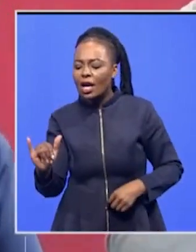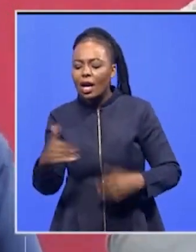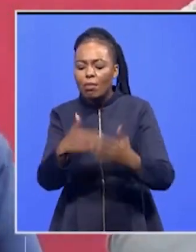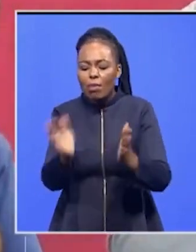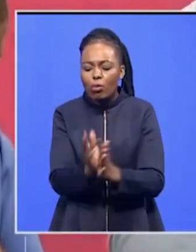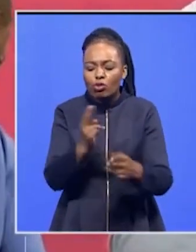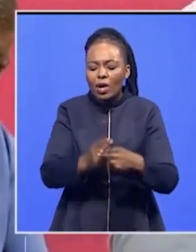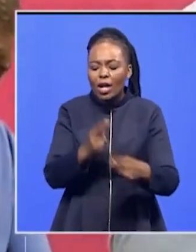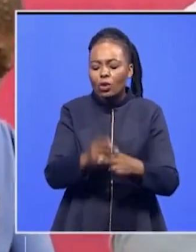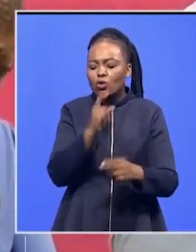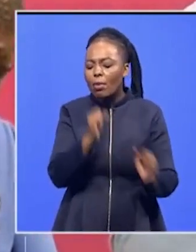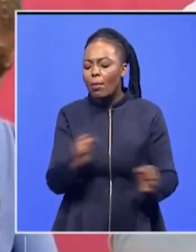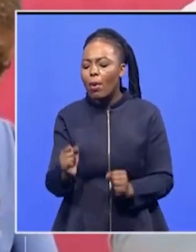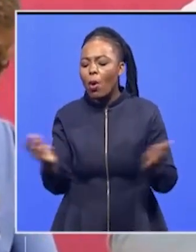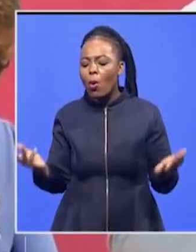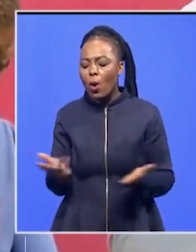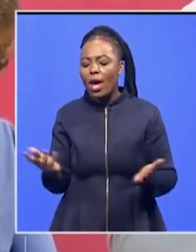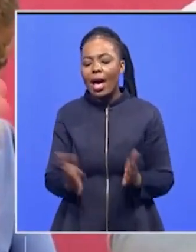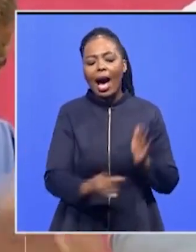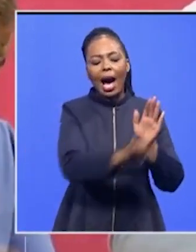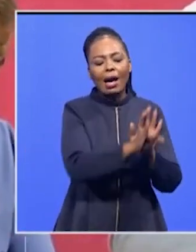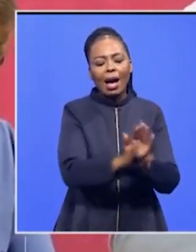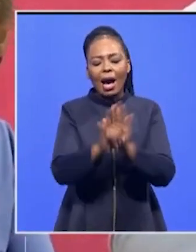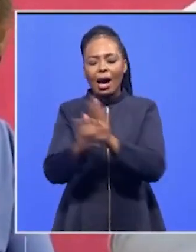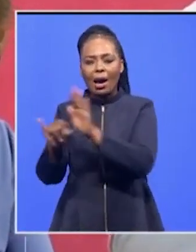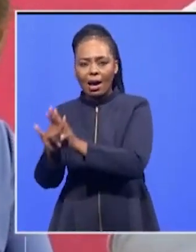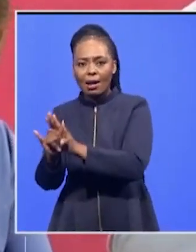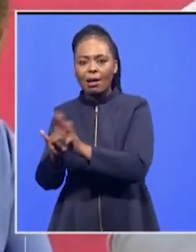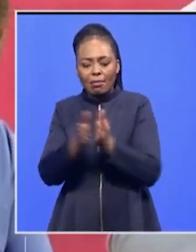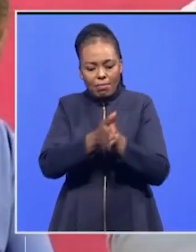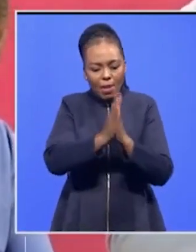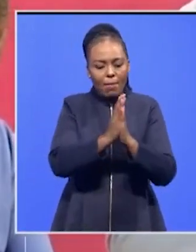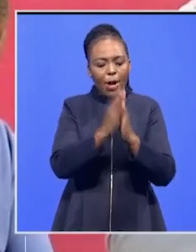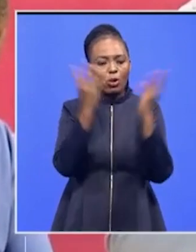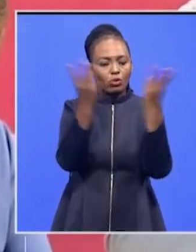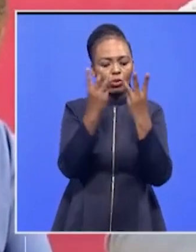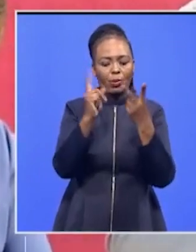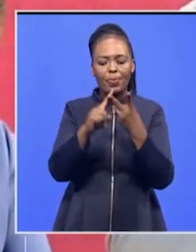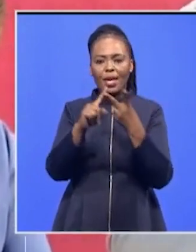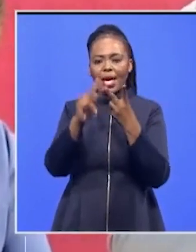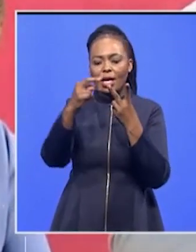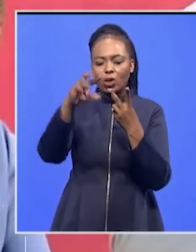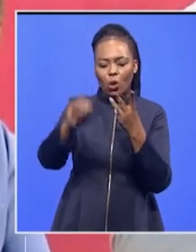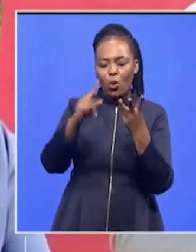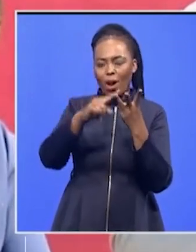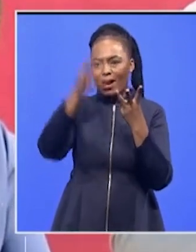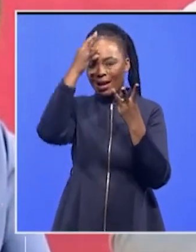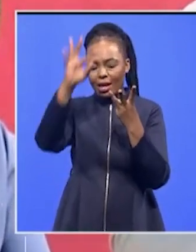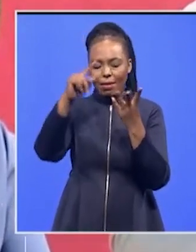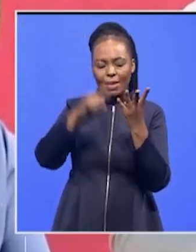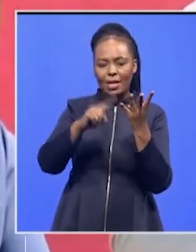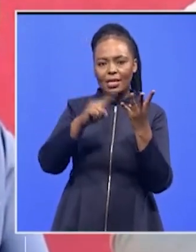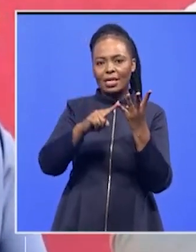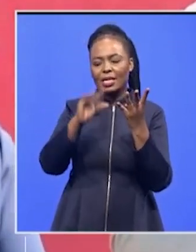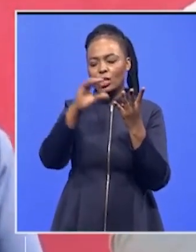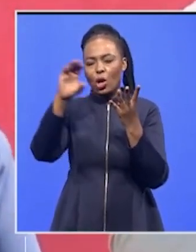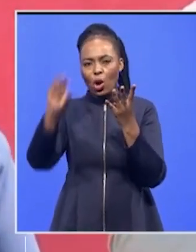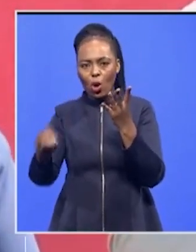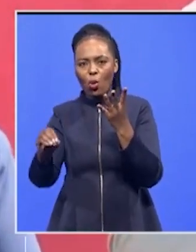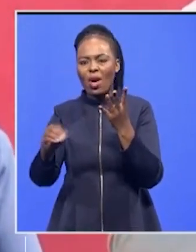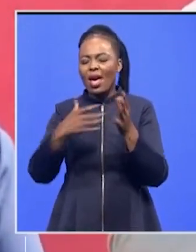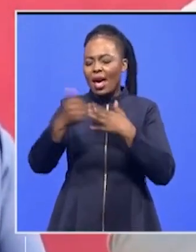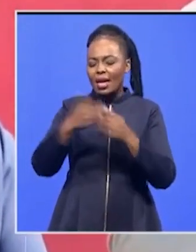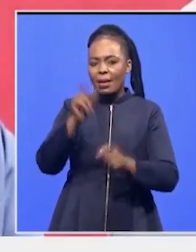going to call upon civil society, government, NGOs, CBOs, and anybody who